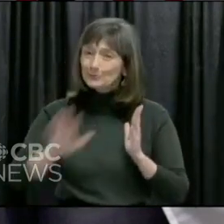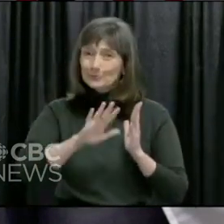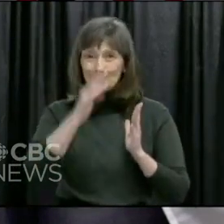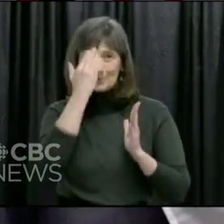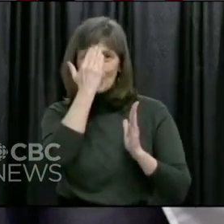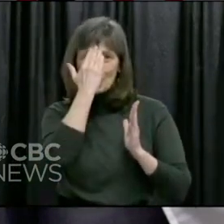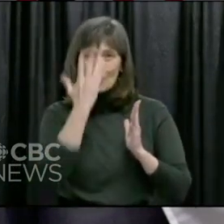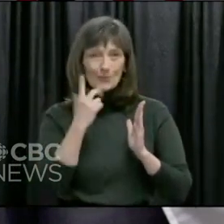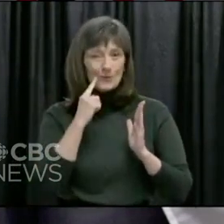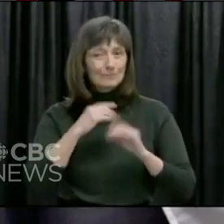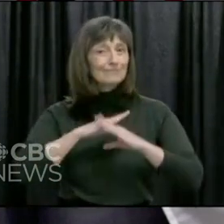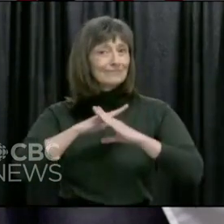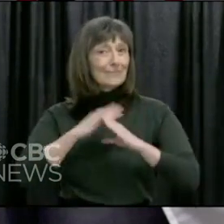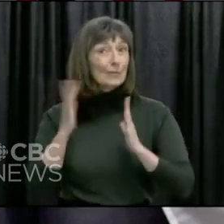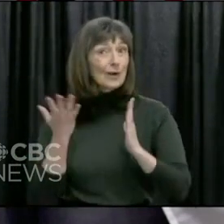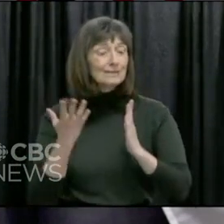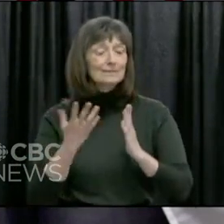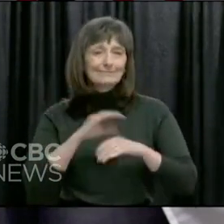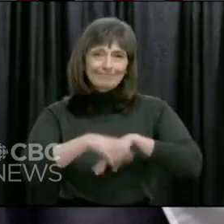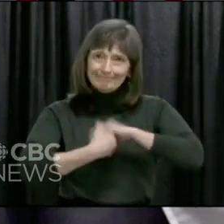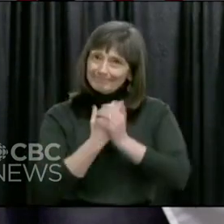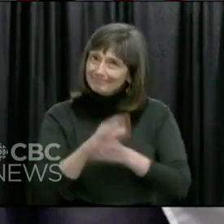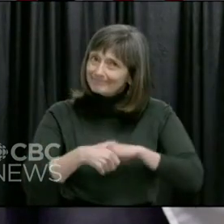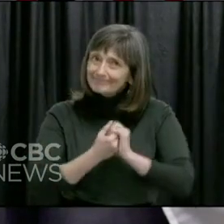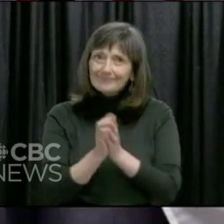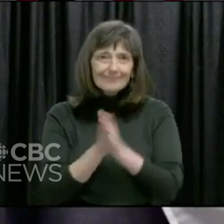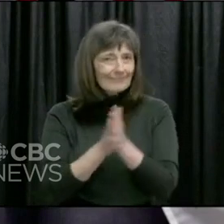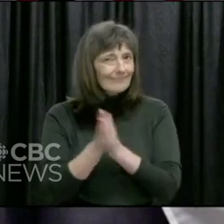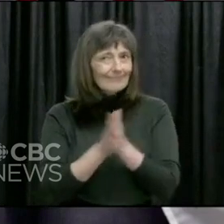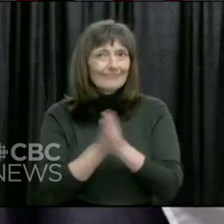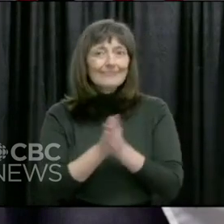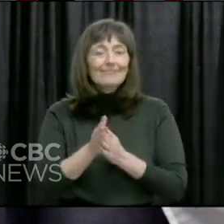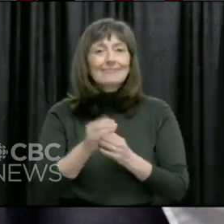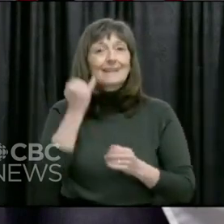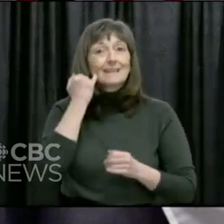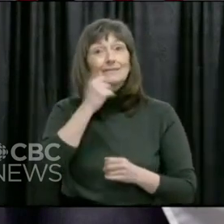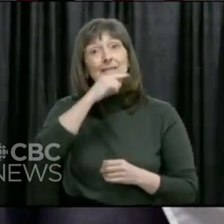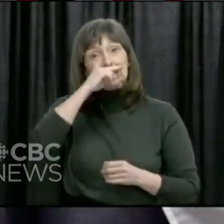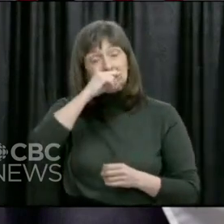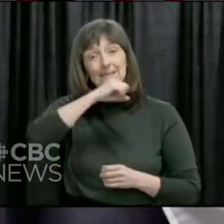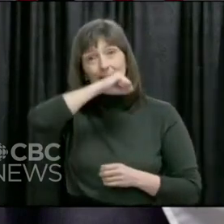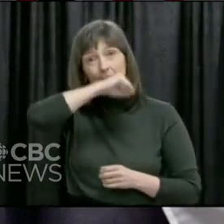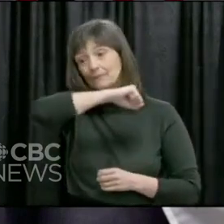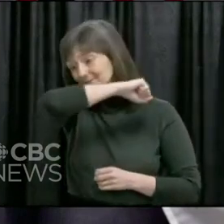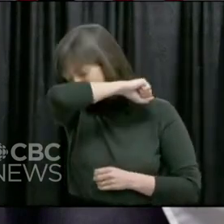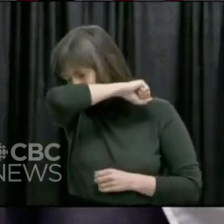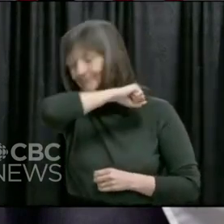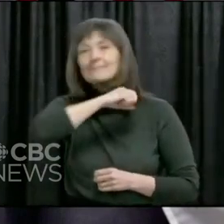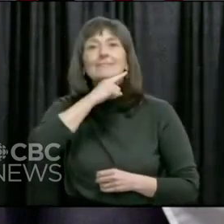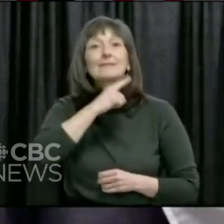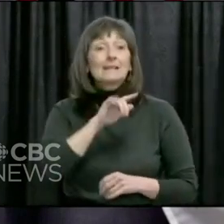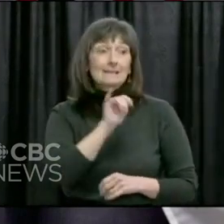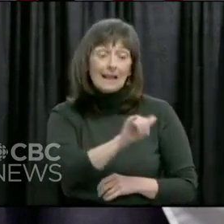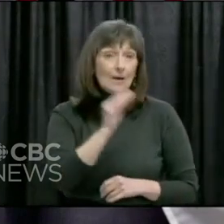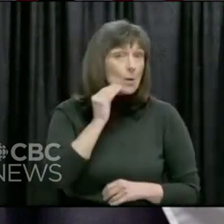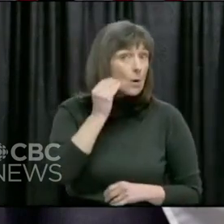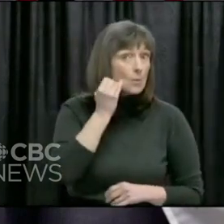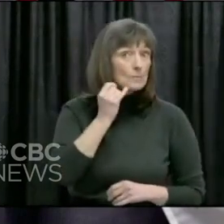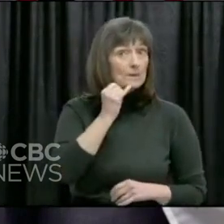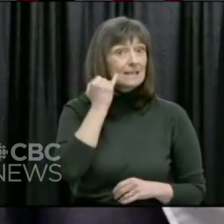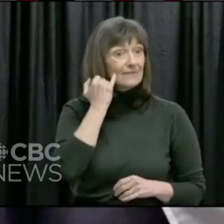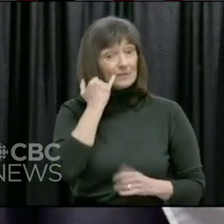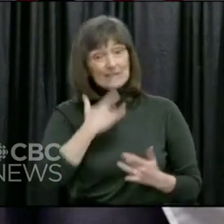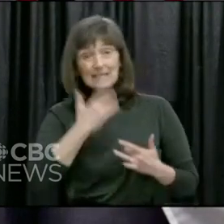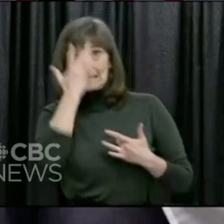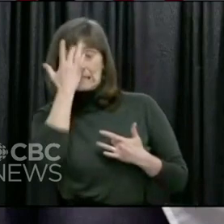on. So please continue to wash your hands often and well, cover your coughs and sneezes, stay at home as much as possible, especially if you're